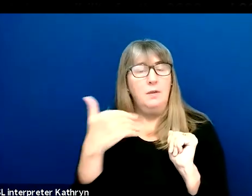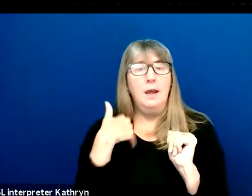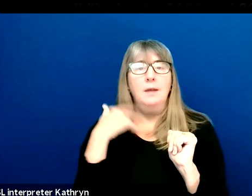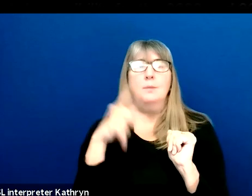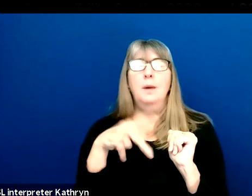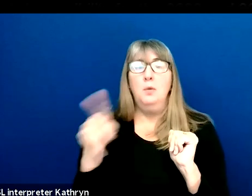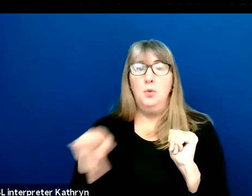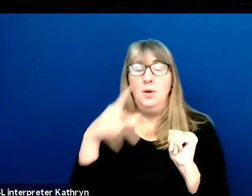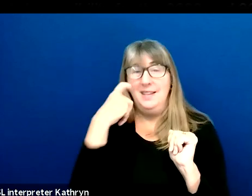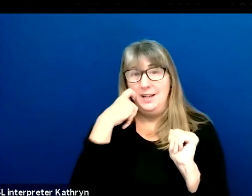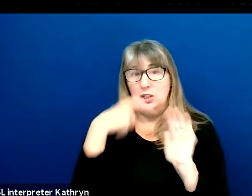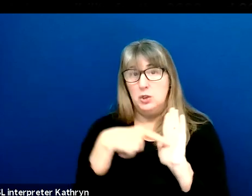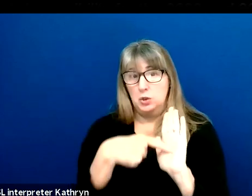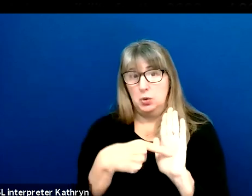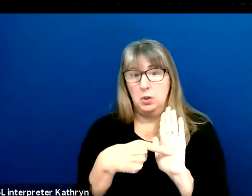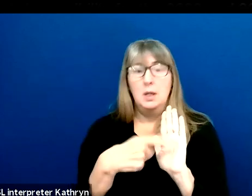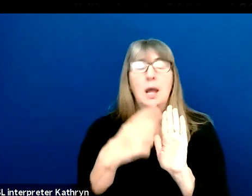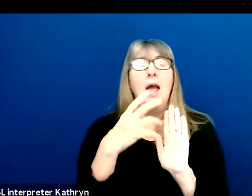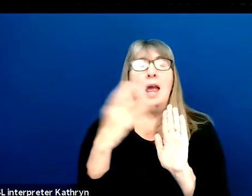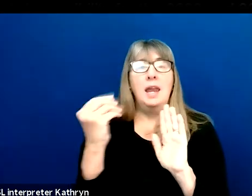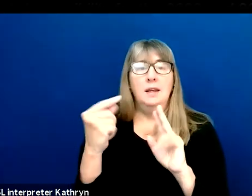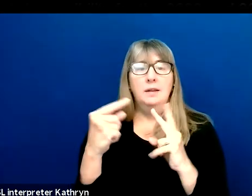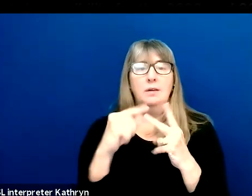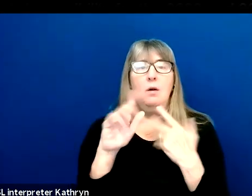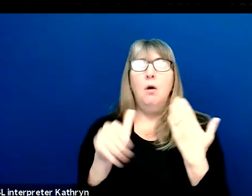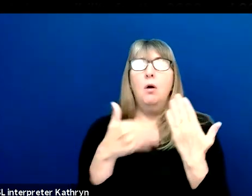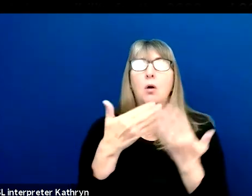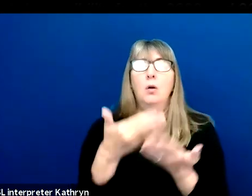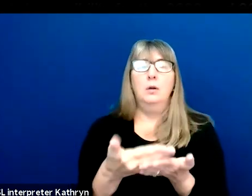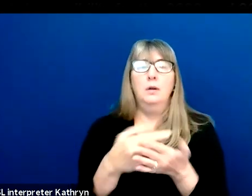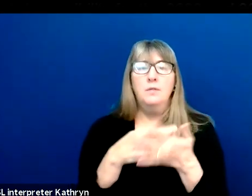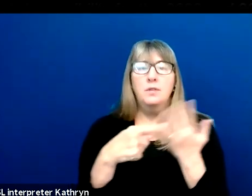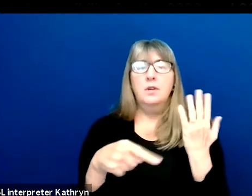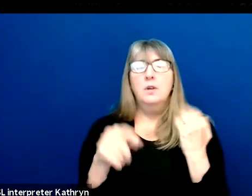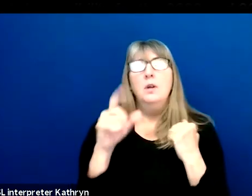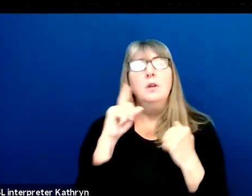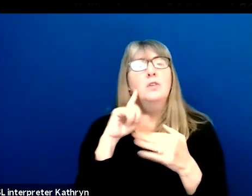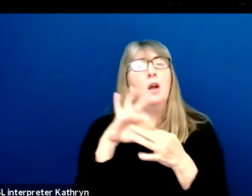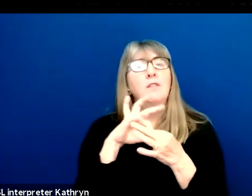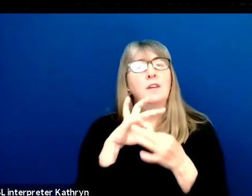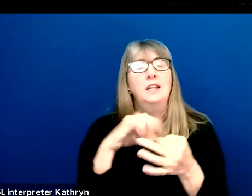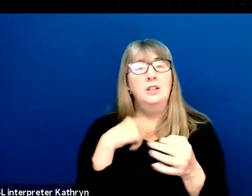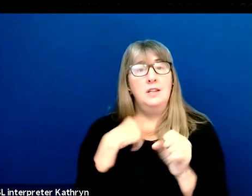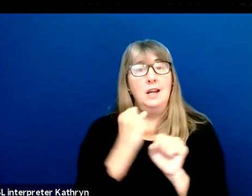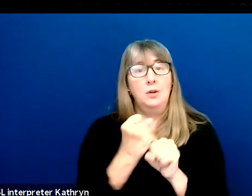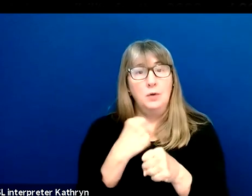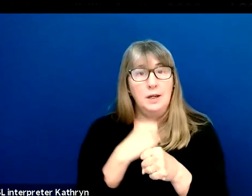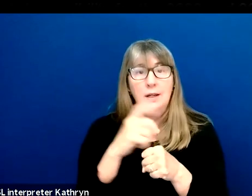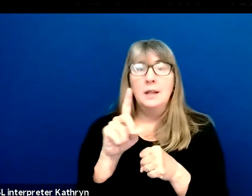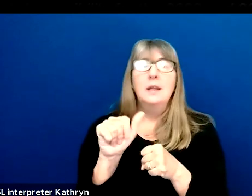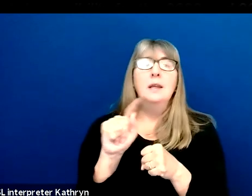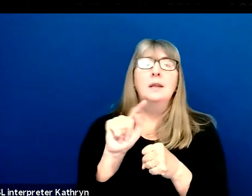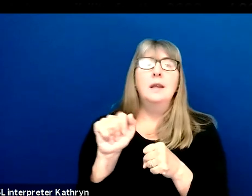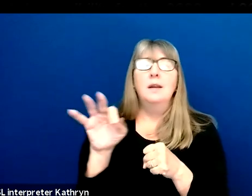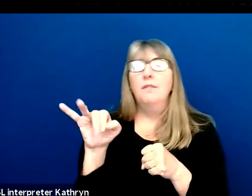that I'm showing now, as well as all of the sonifications I created, the data files that went into